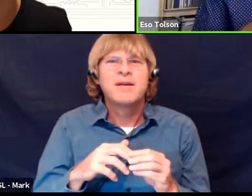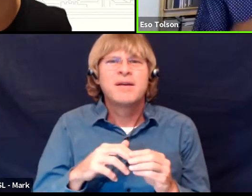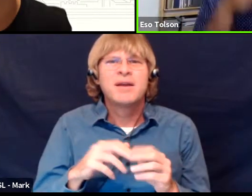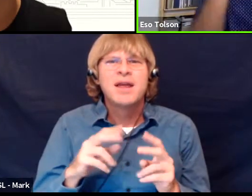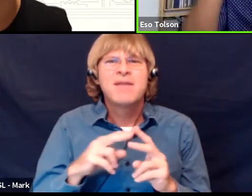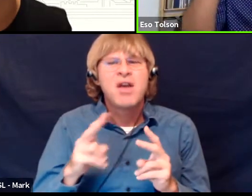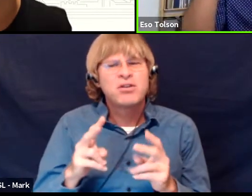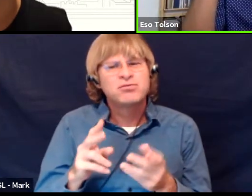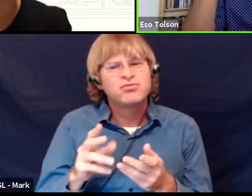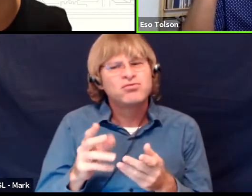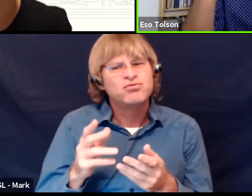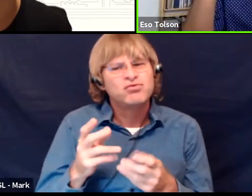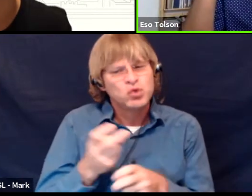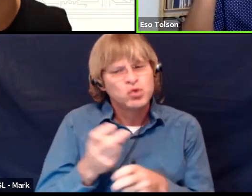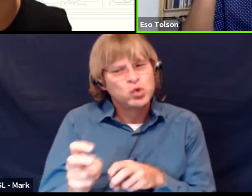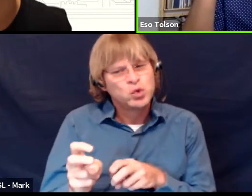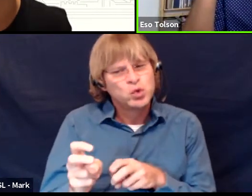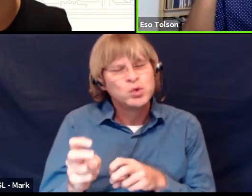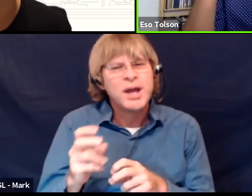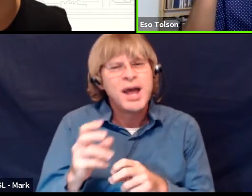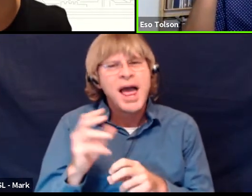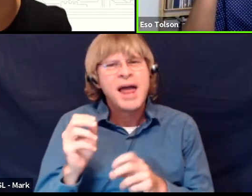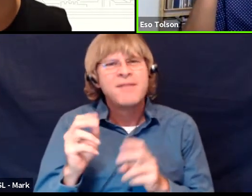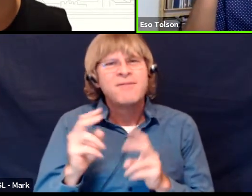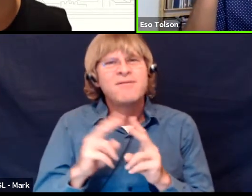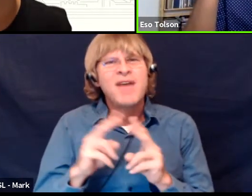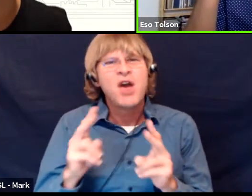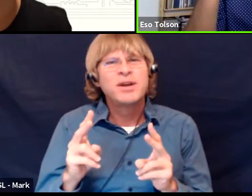crude. It's very